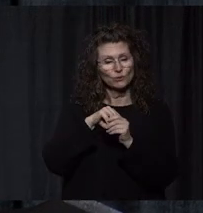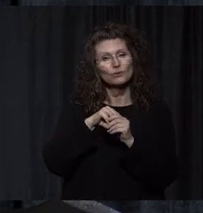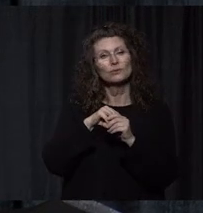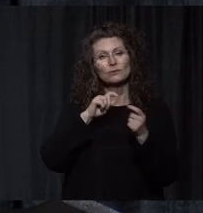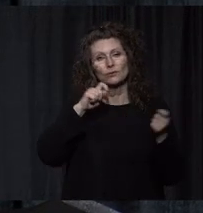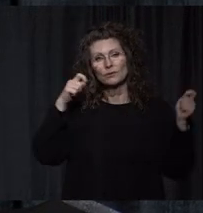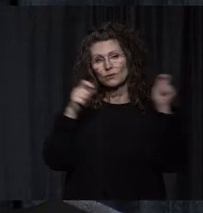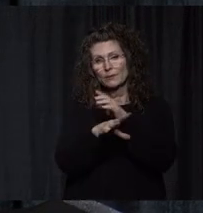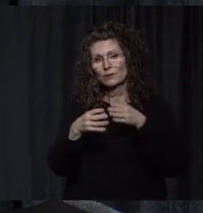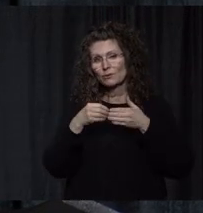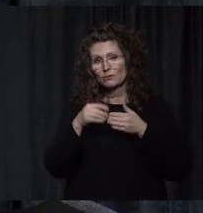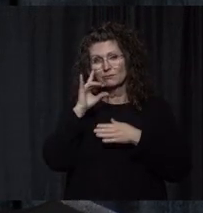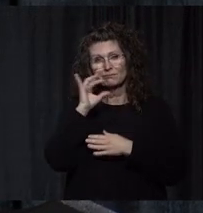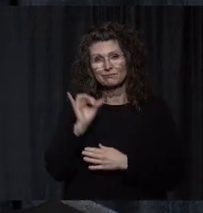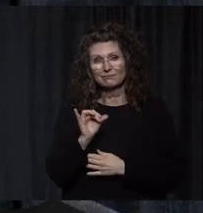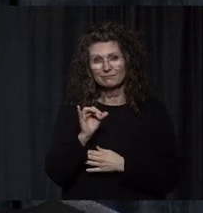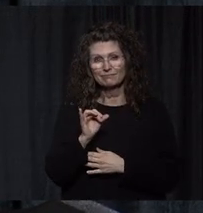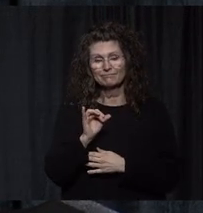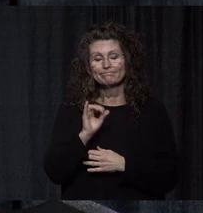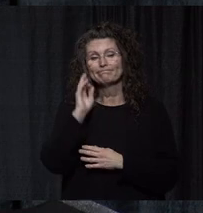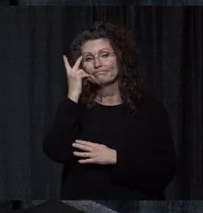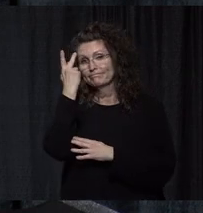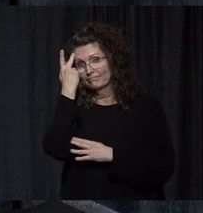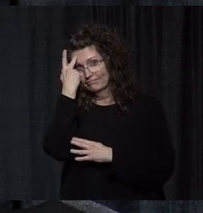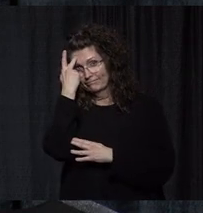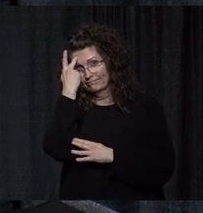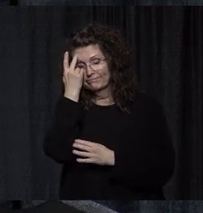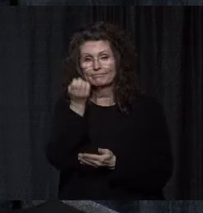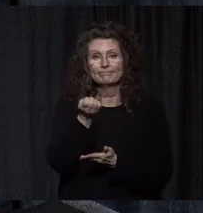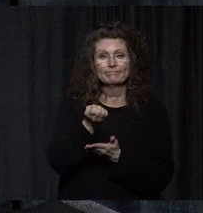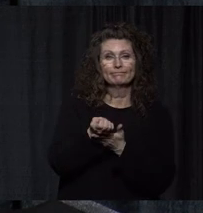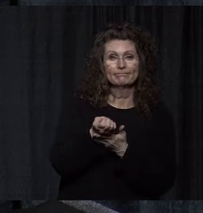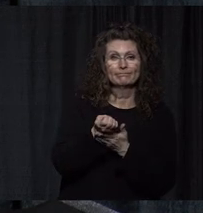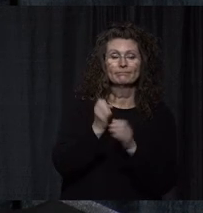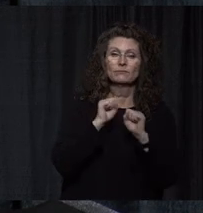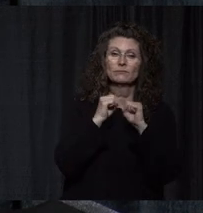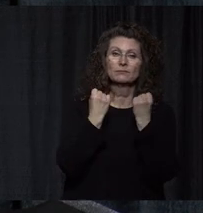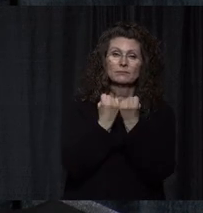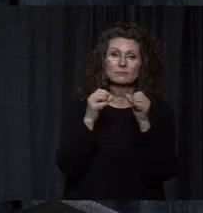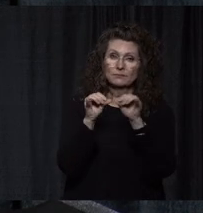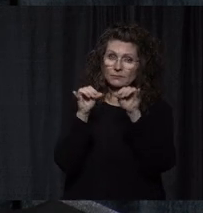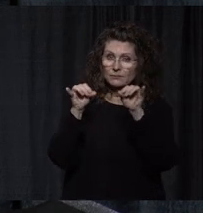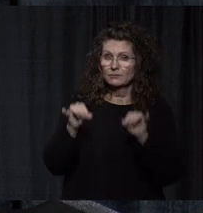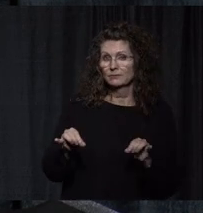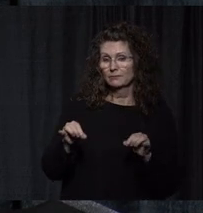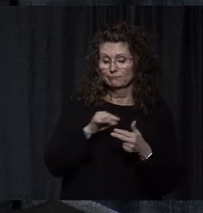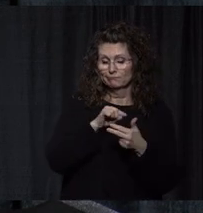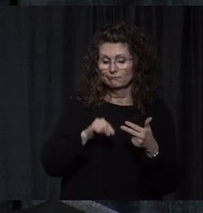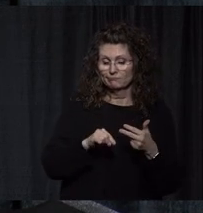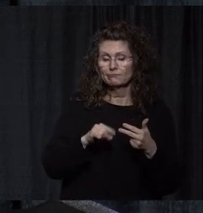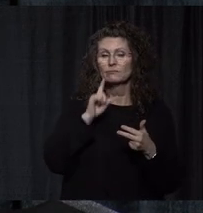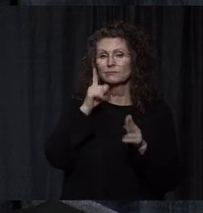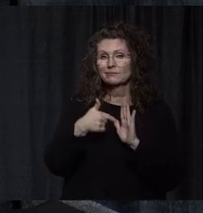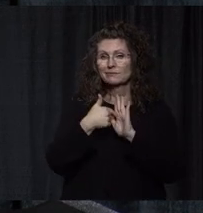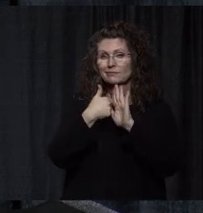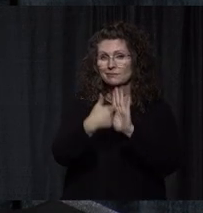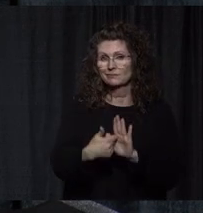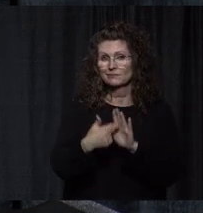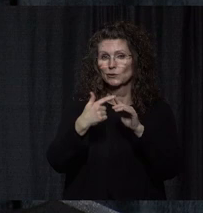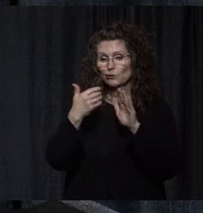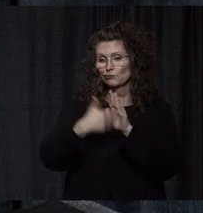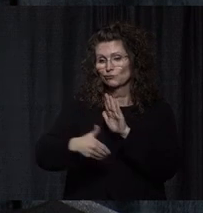transformational leadership, our political, economic, and social systems will continue to